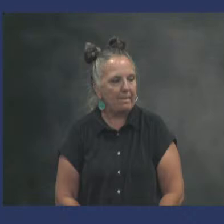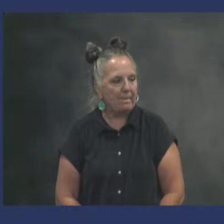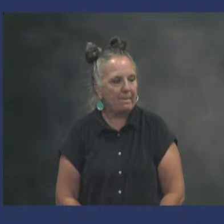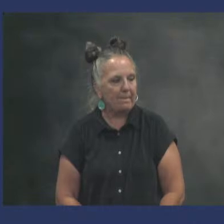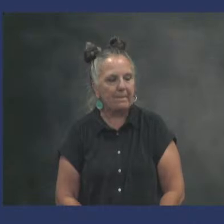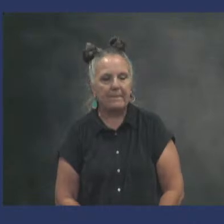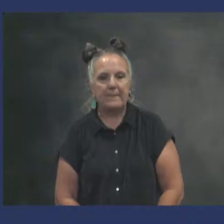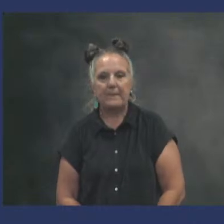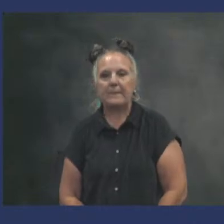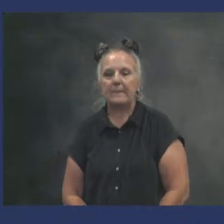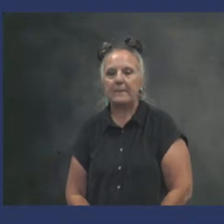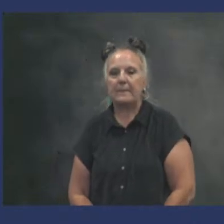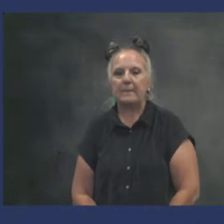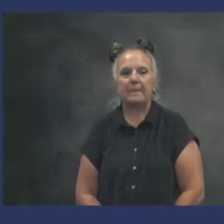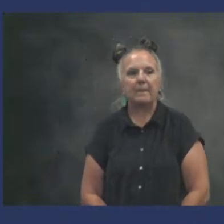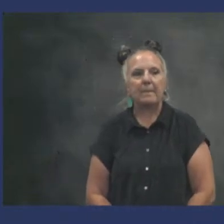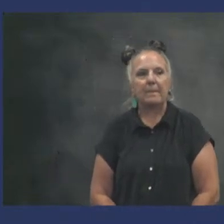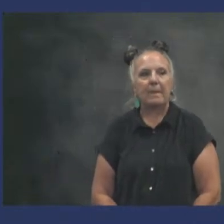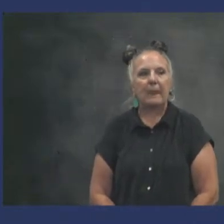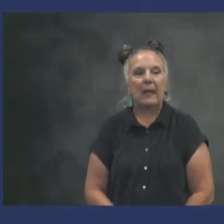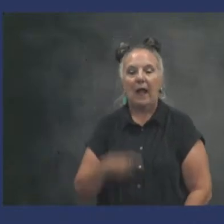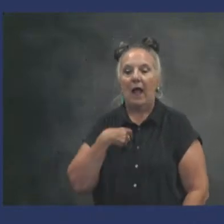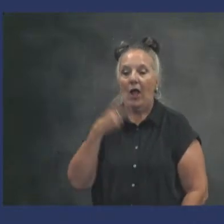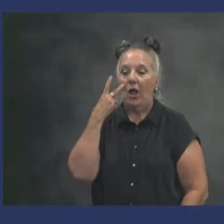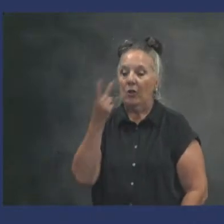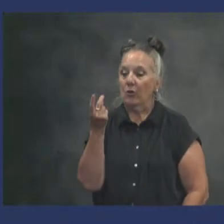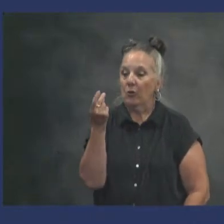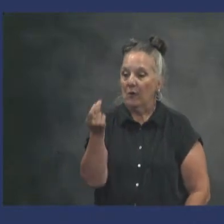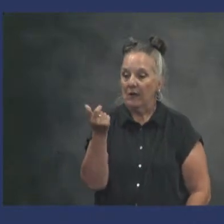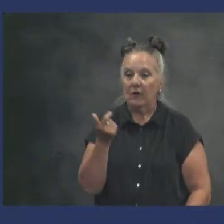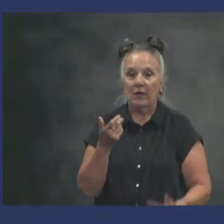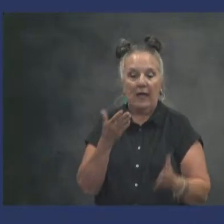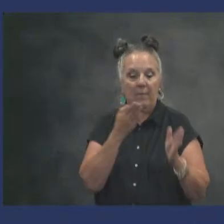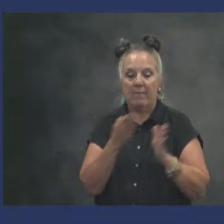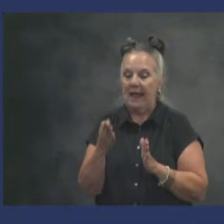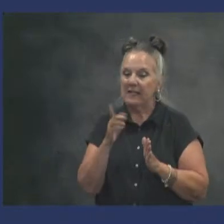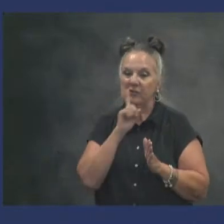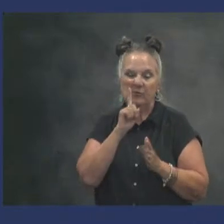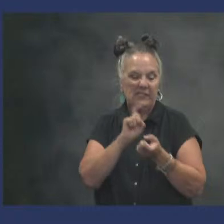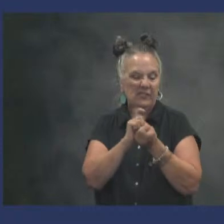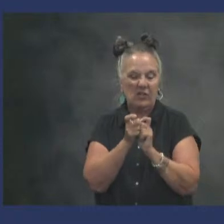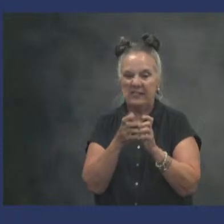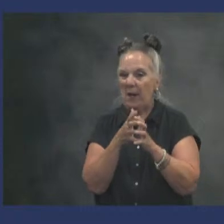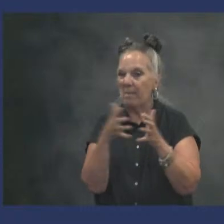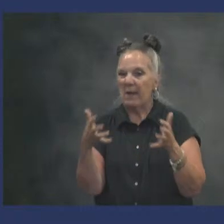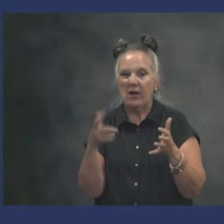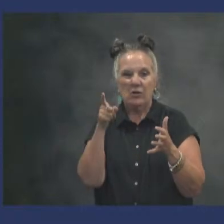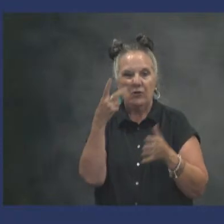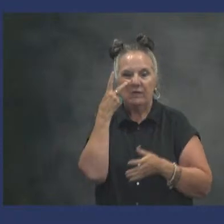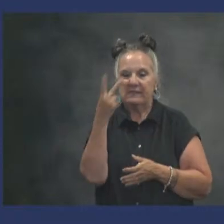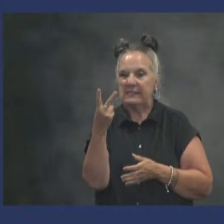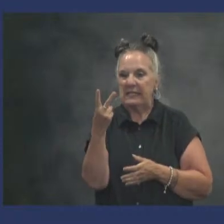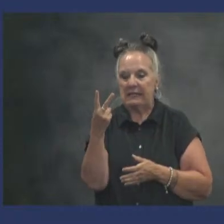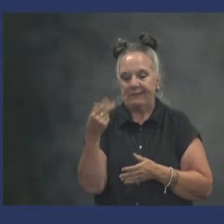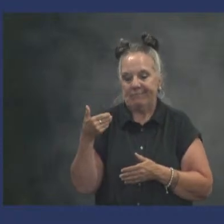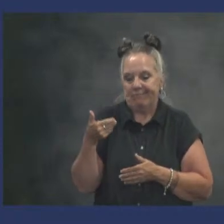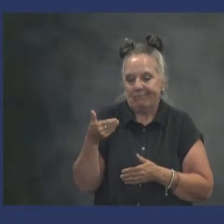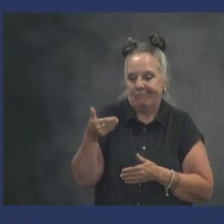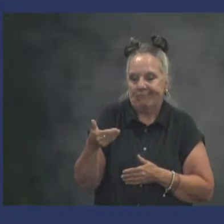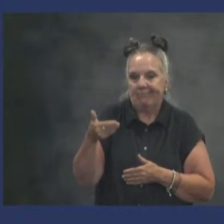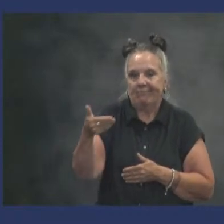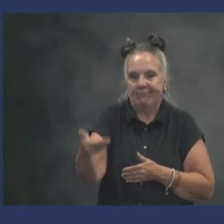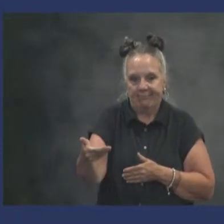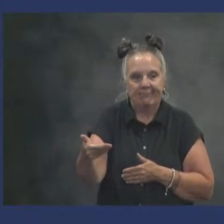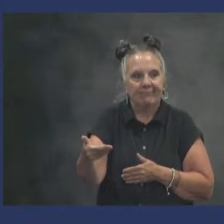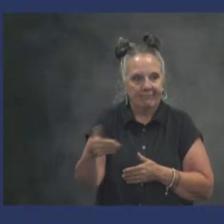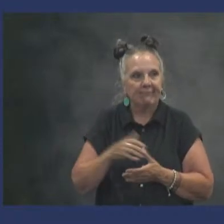I'll just flip through these very quickly. The plans haven't really changed much from what you've seen in the past. We've just really layered